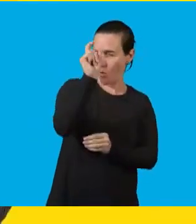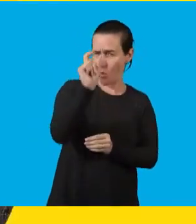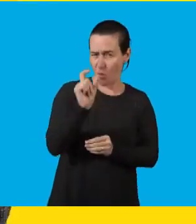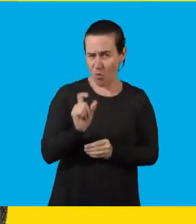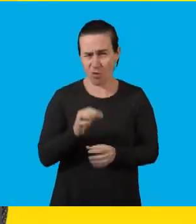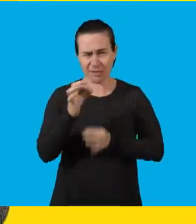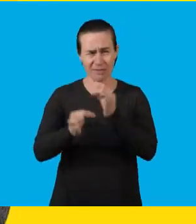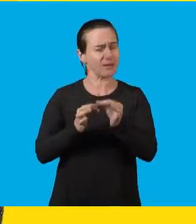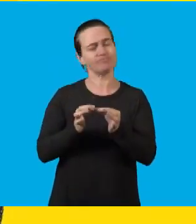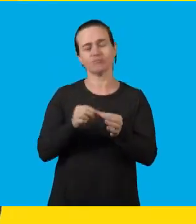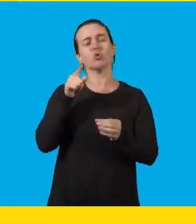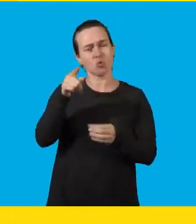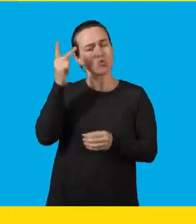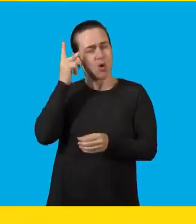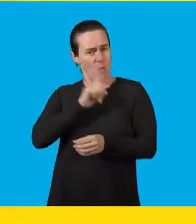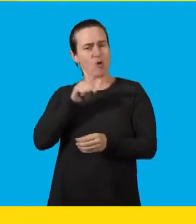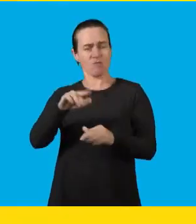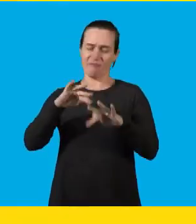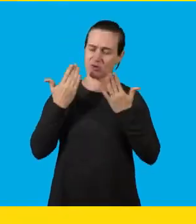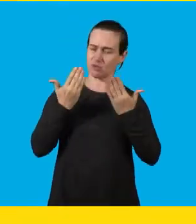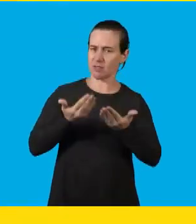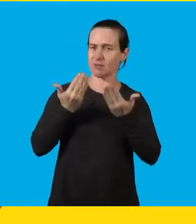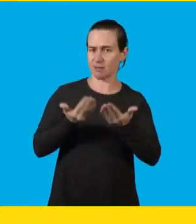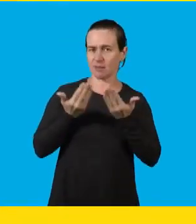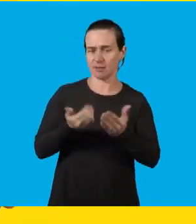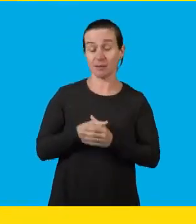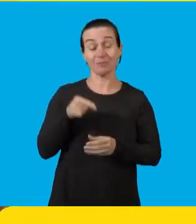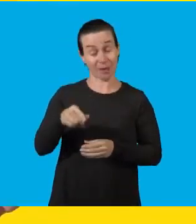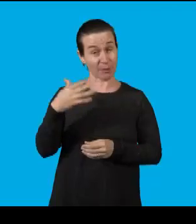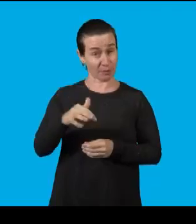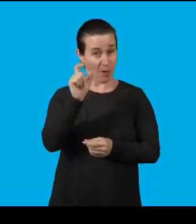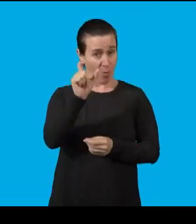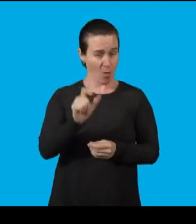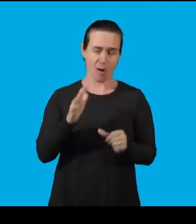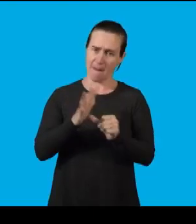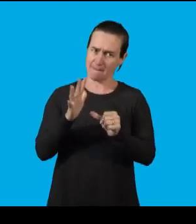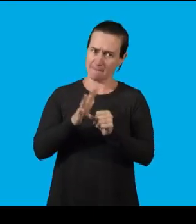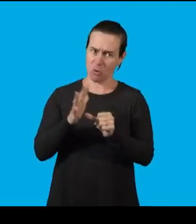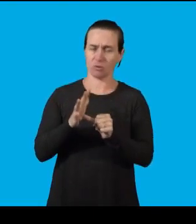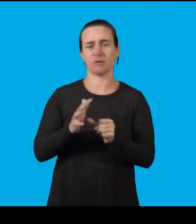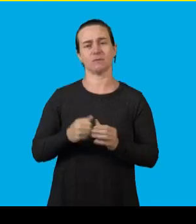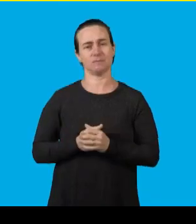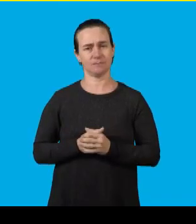You already know them because you will have studied this section. They're very, very important.